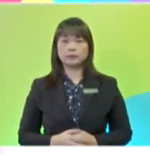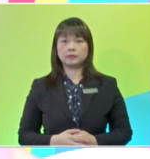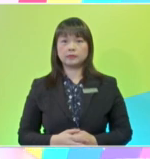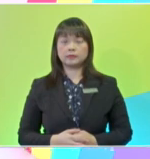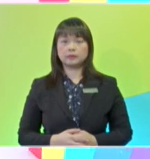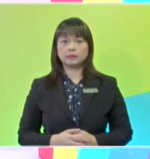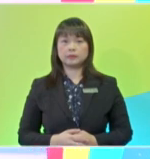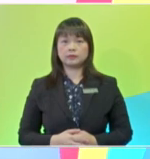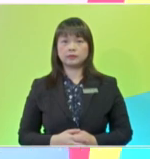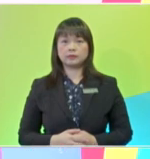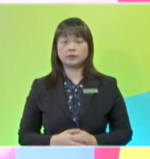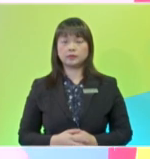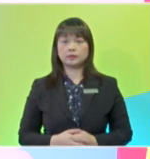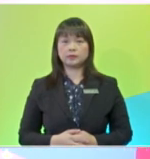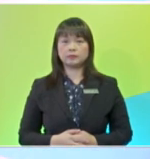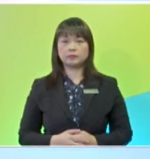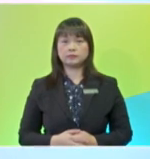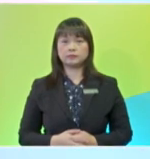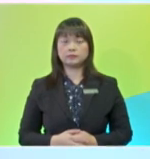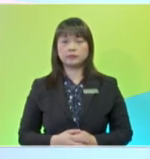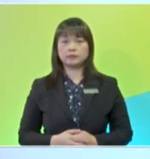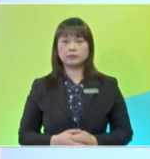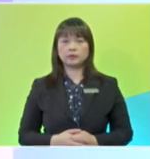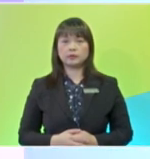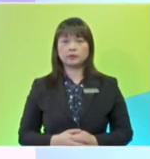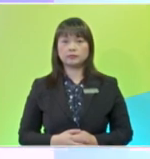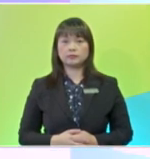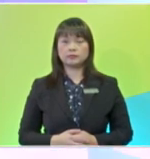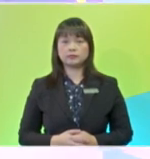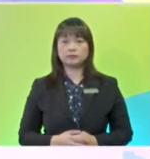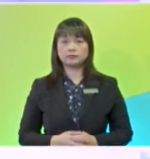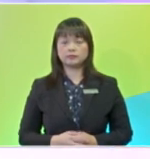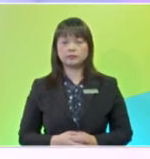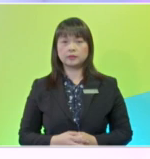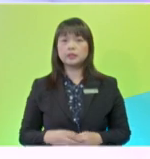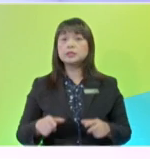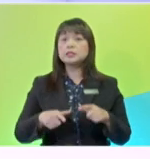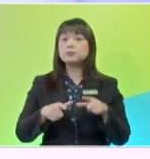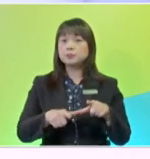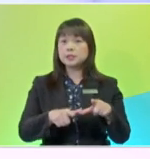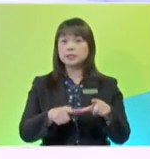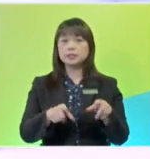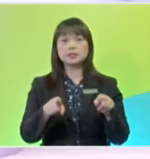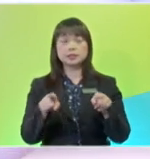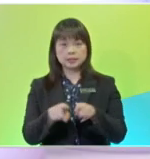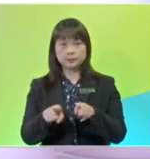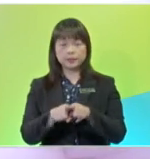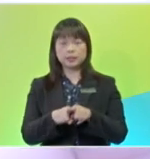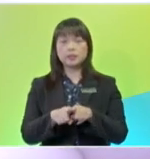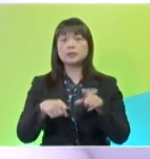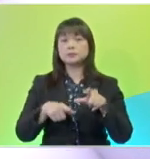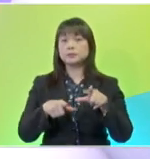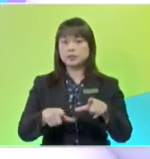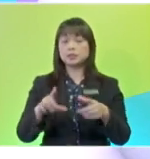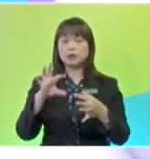that. So all is faced towards yes. the Earth. Yes, okay. because the speed is also the same. Mm-hmm. The speed of the moon